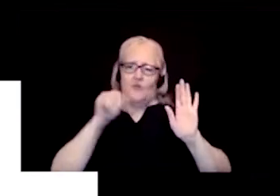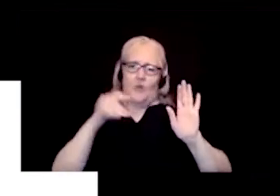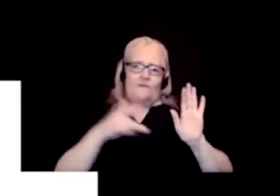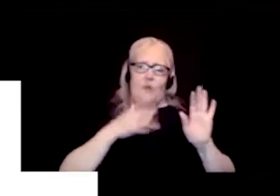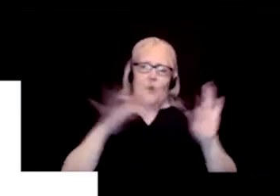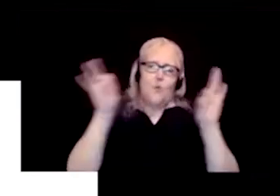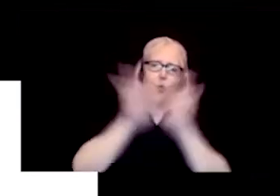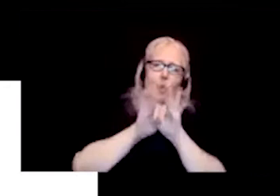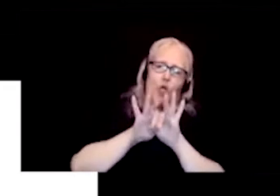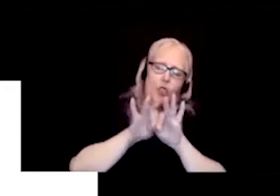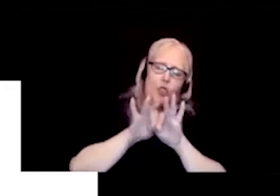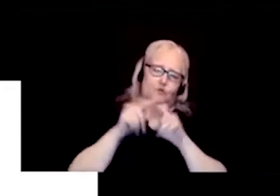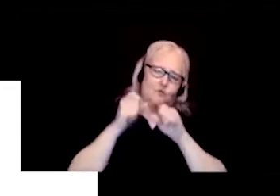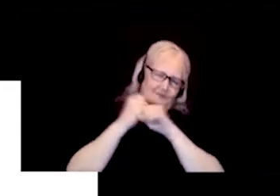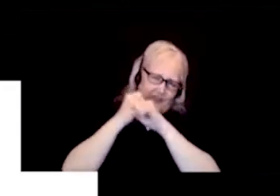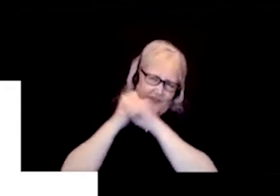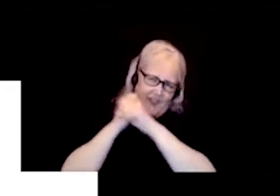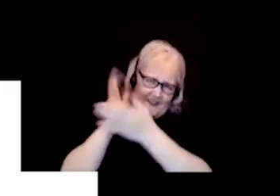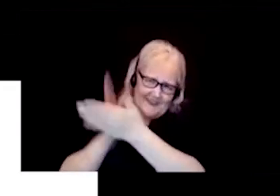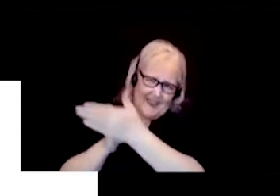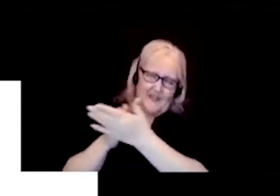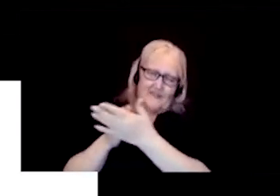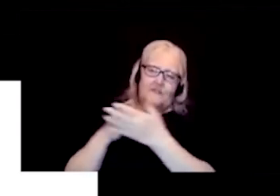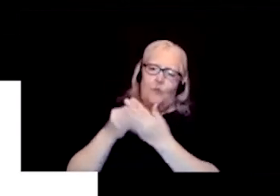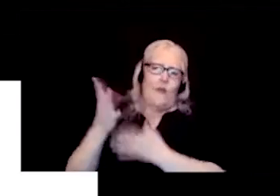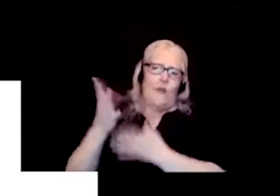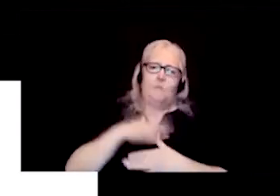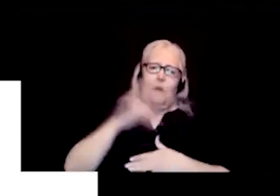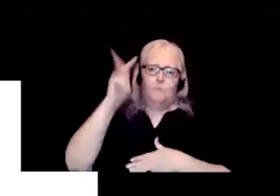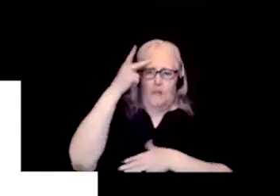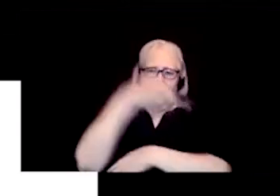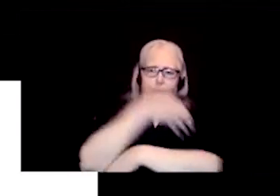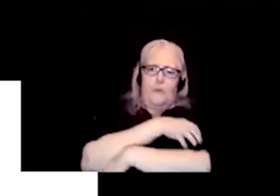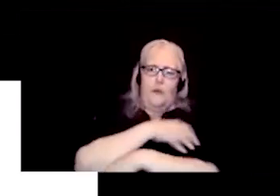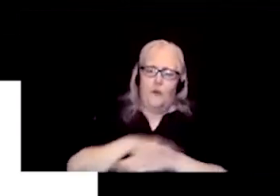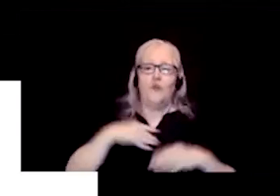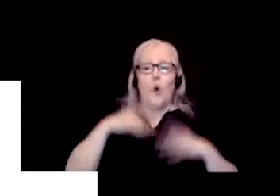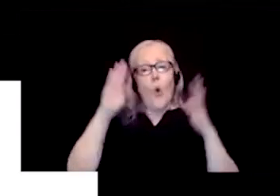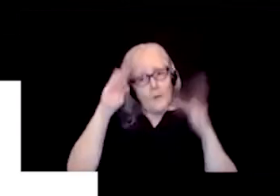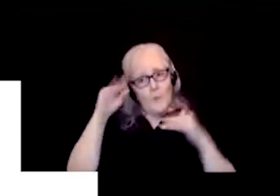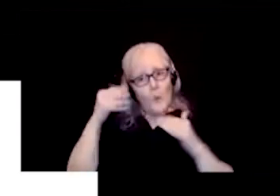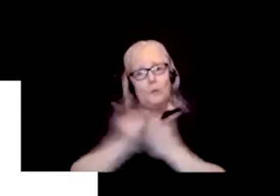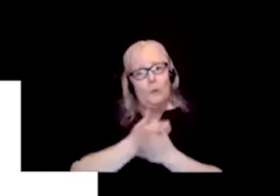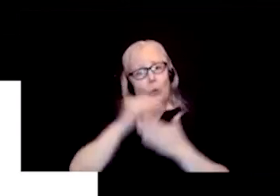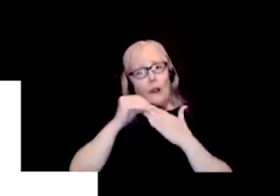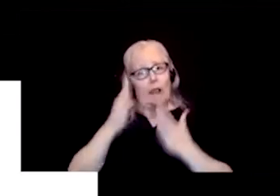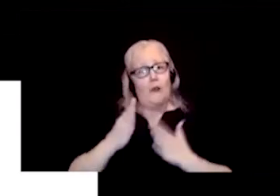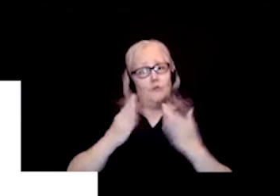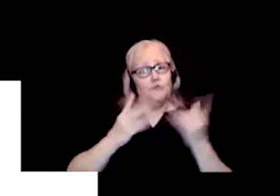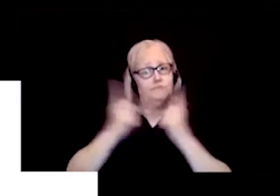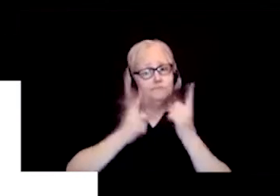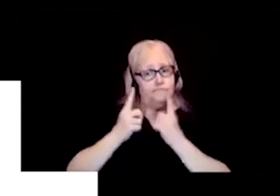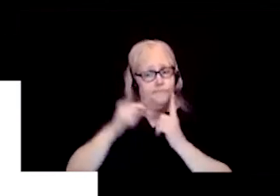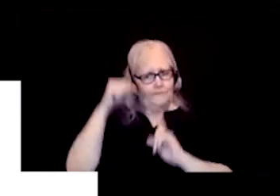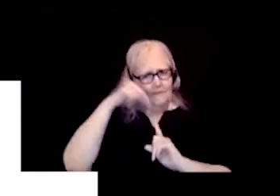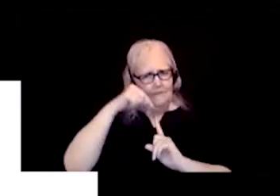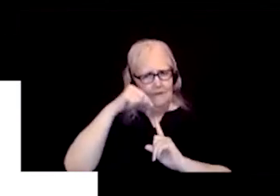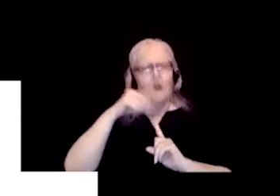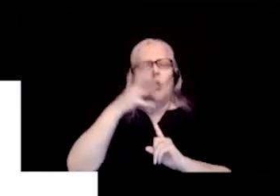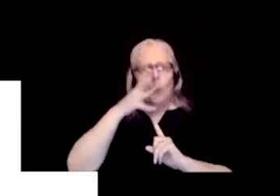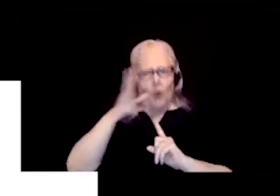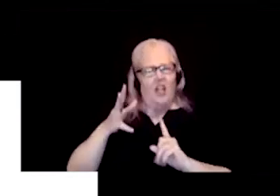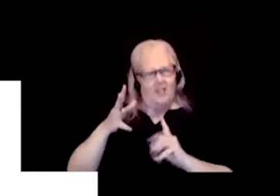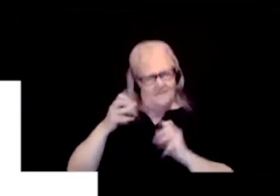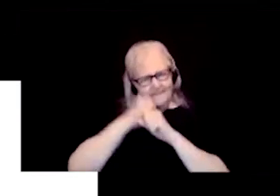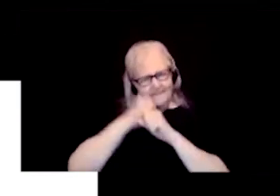pendulum. I hope that we have leaders, again, who fit this description, because if we don't, health injustices,